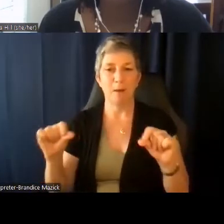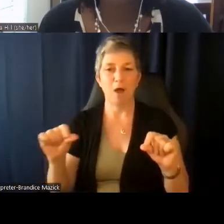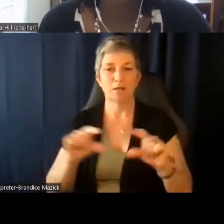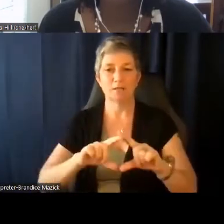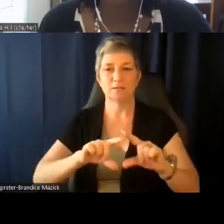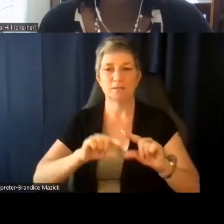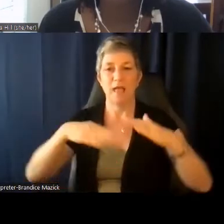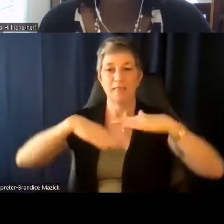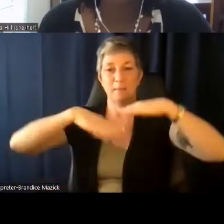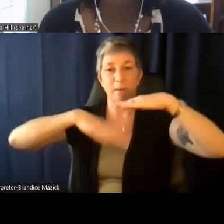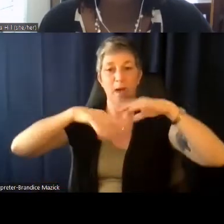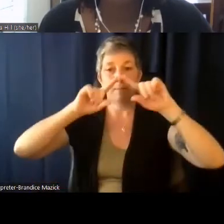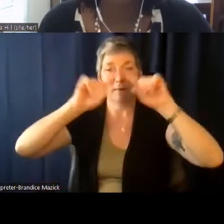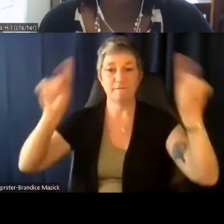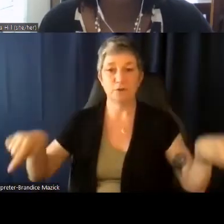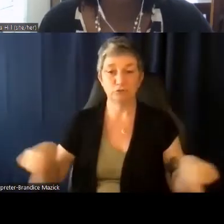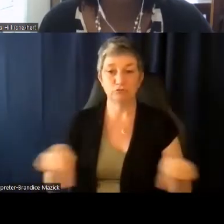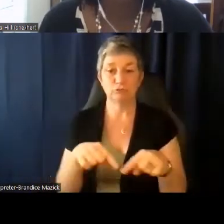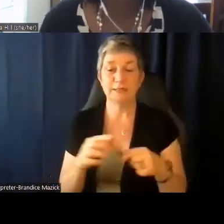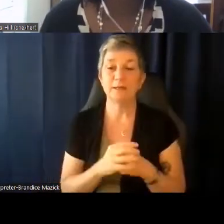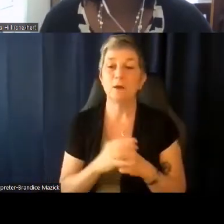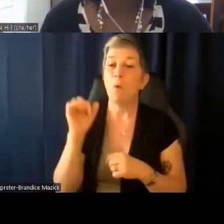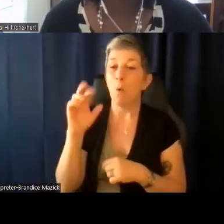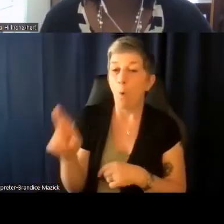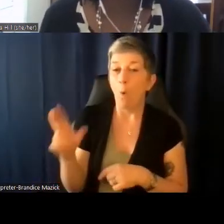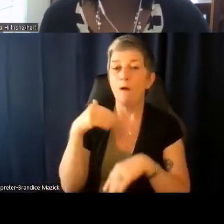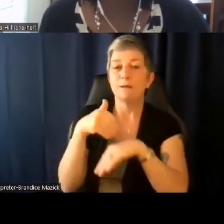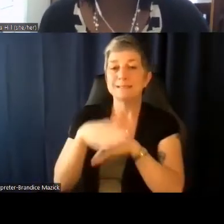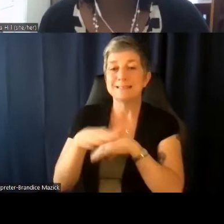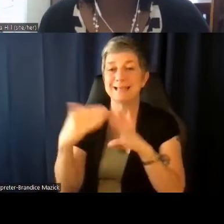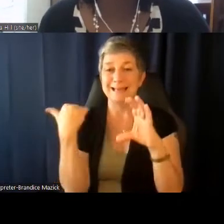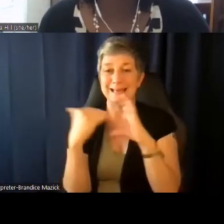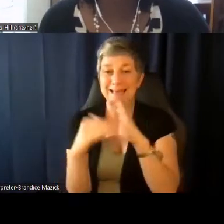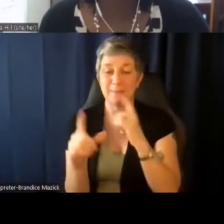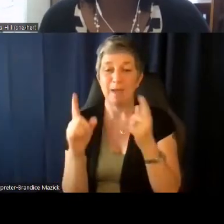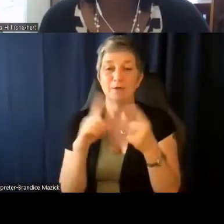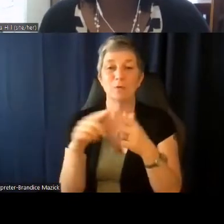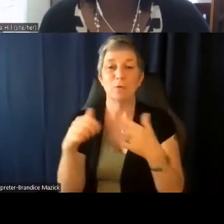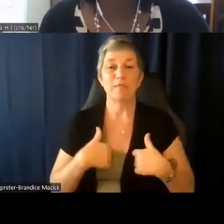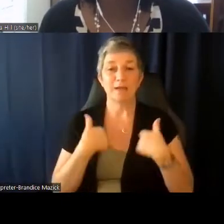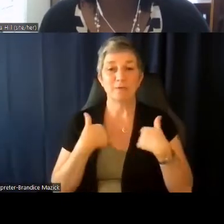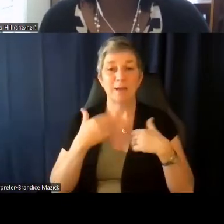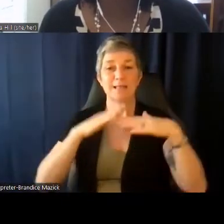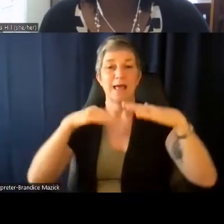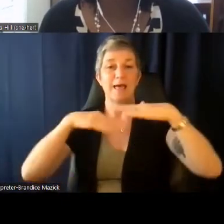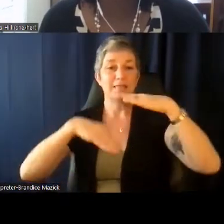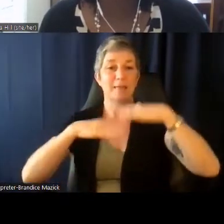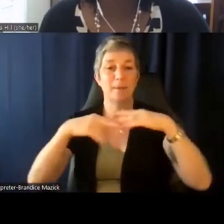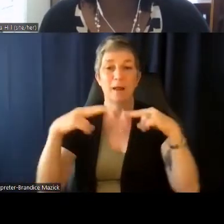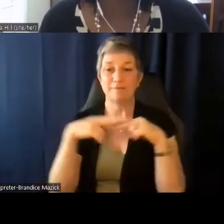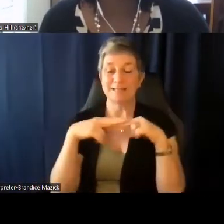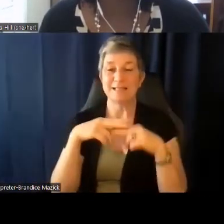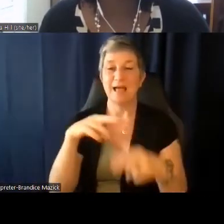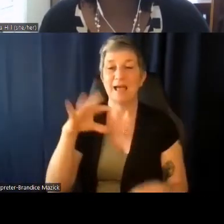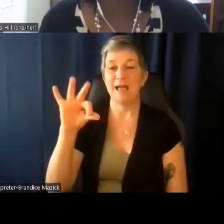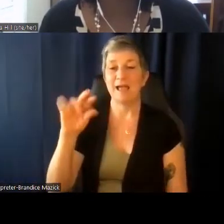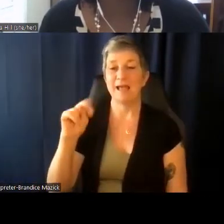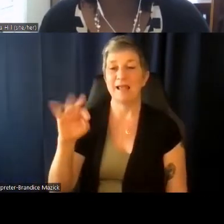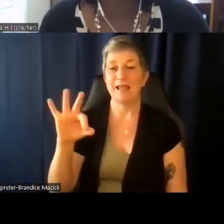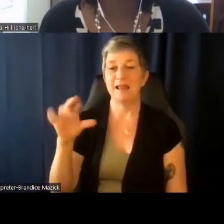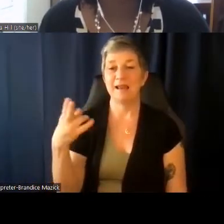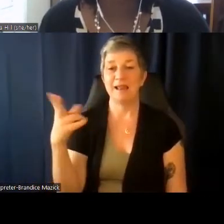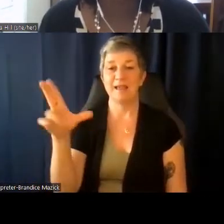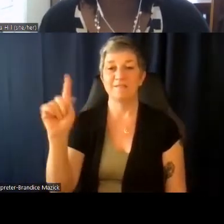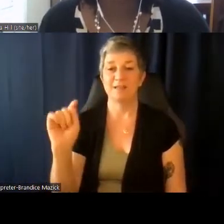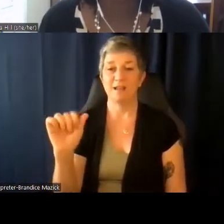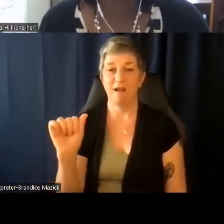at the bottom of your screen, or you can send an email to the address at the bottom of the slide. That's NAFTA,